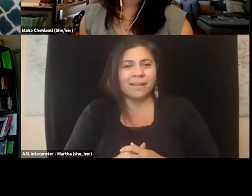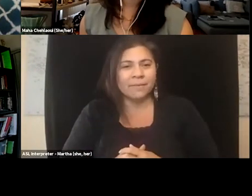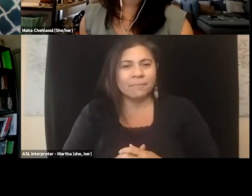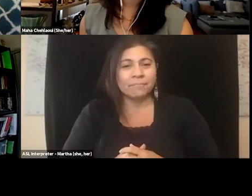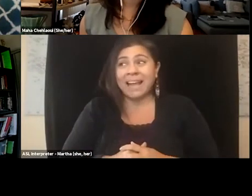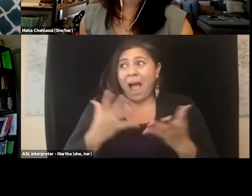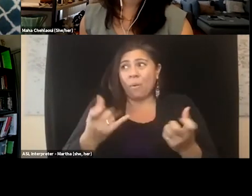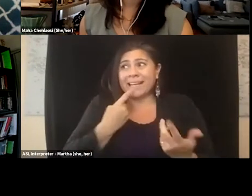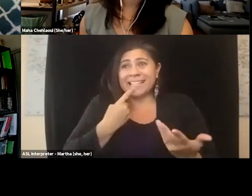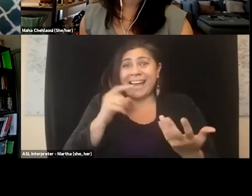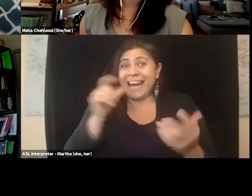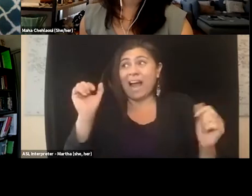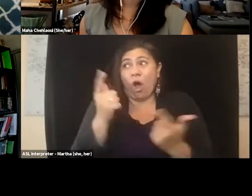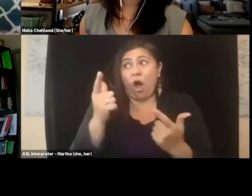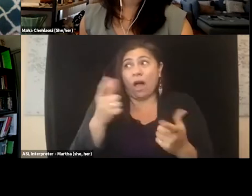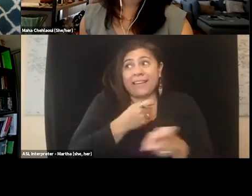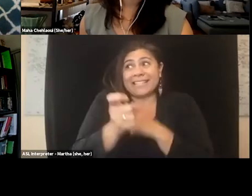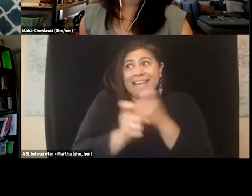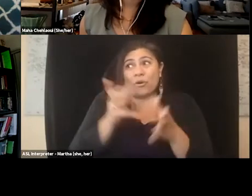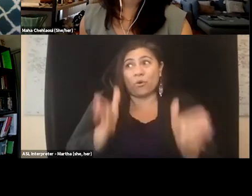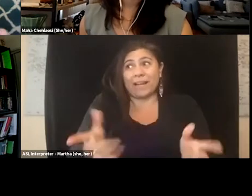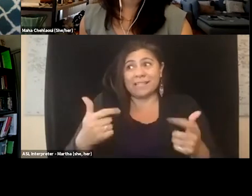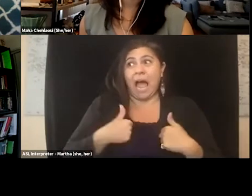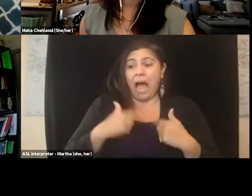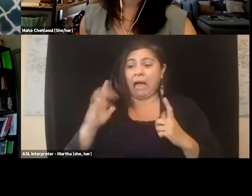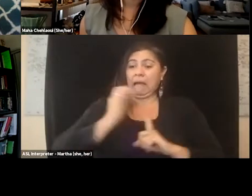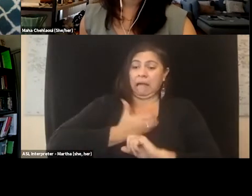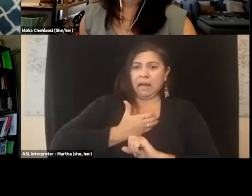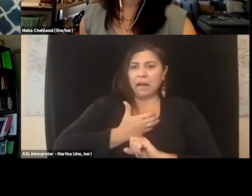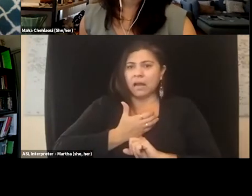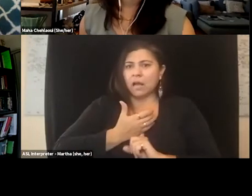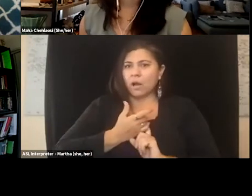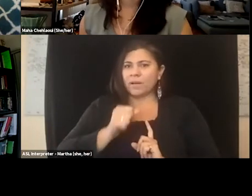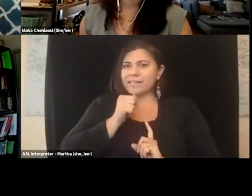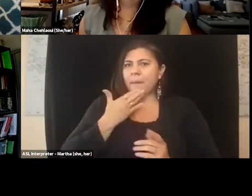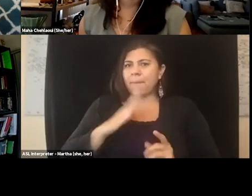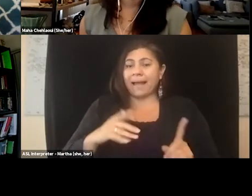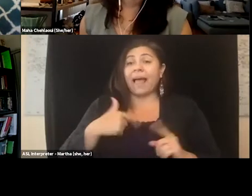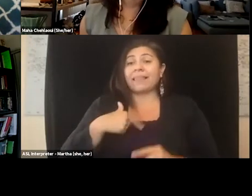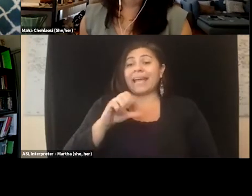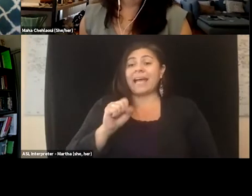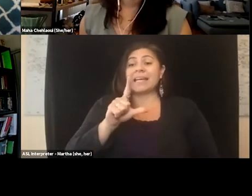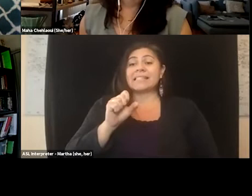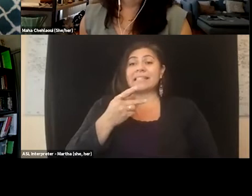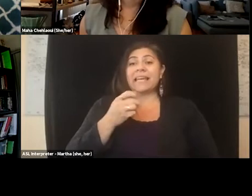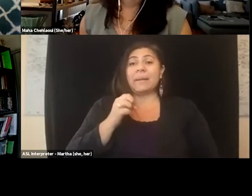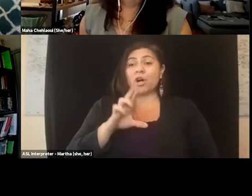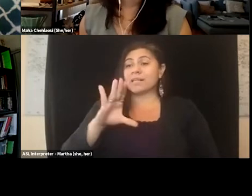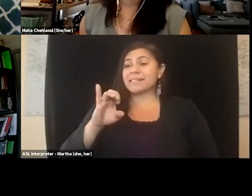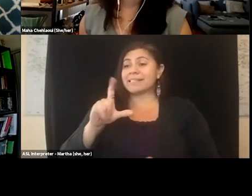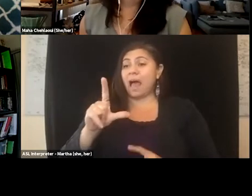not all terrorists I've played, I consider bad. Like some of my favorite roles, like Sleeper Cell, when there's a story to be told, or a movie like Paradise